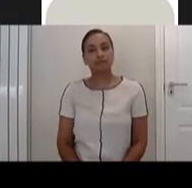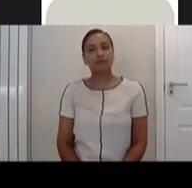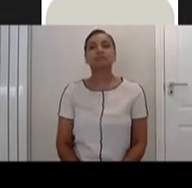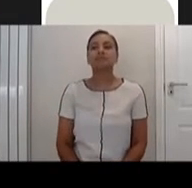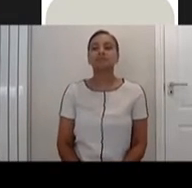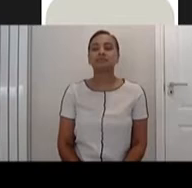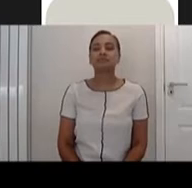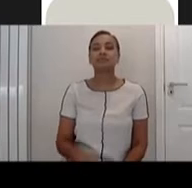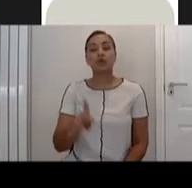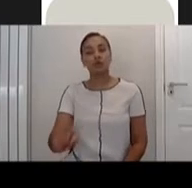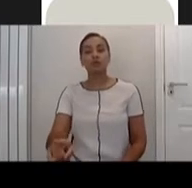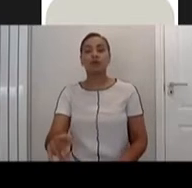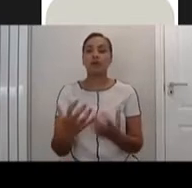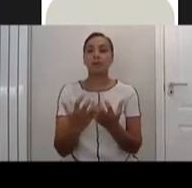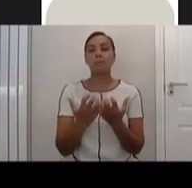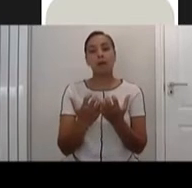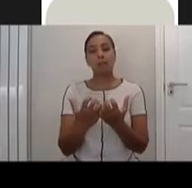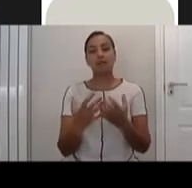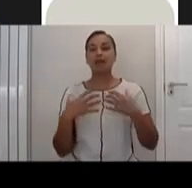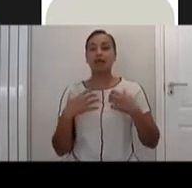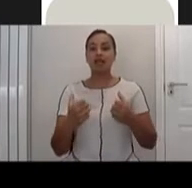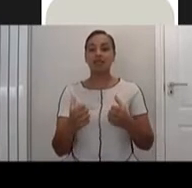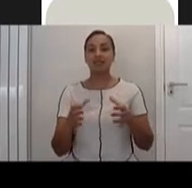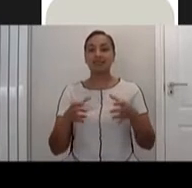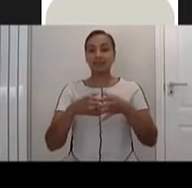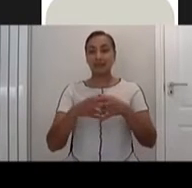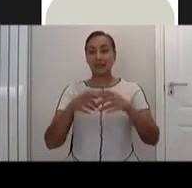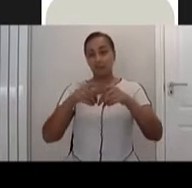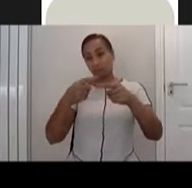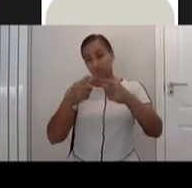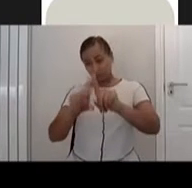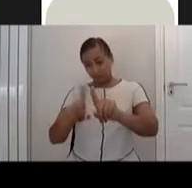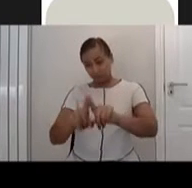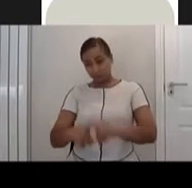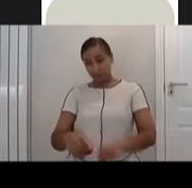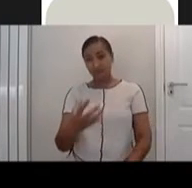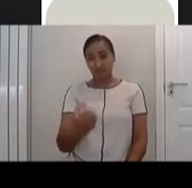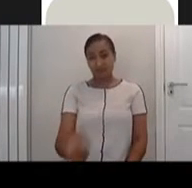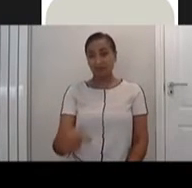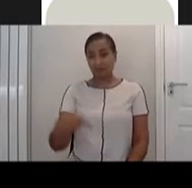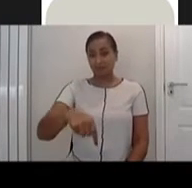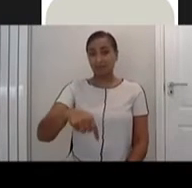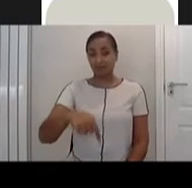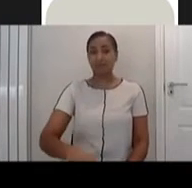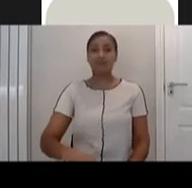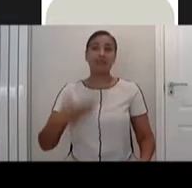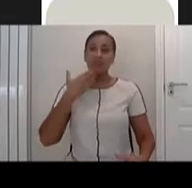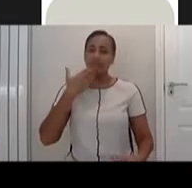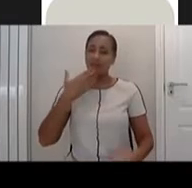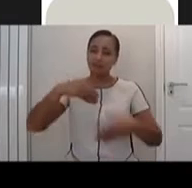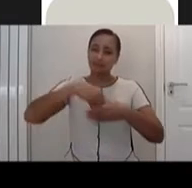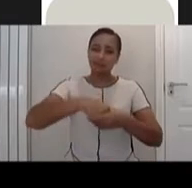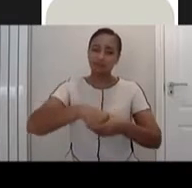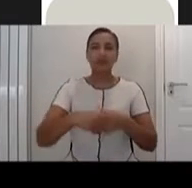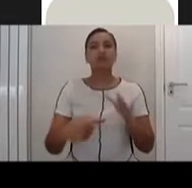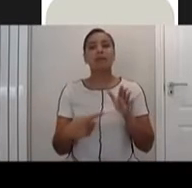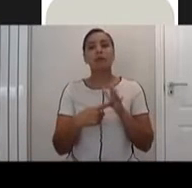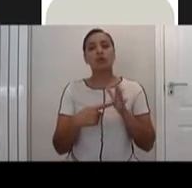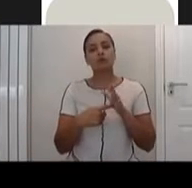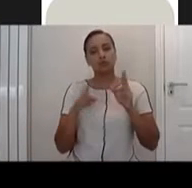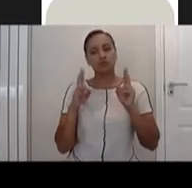public health team. I think we've got half of the team here, so thank you for really joining us. And it's such an important